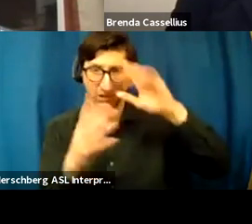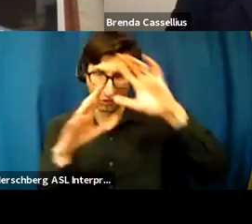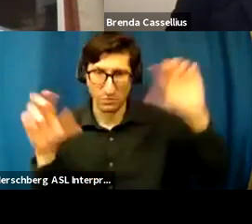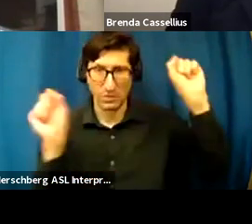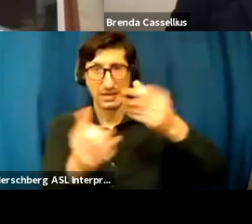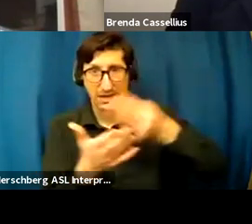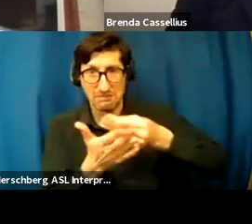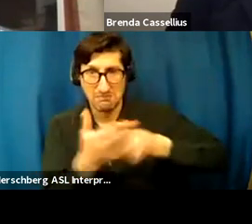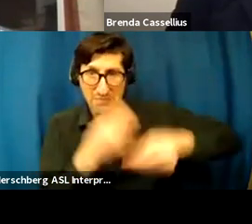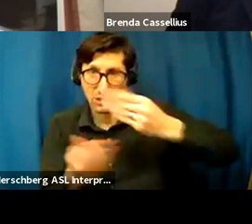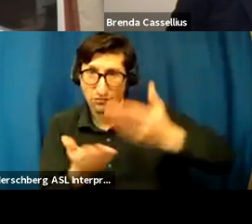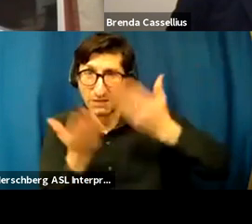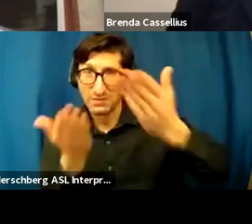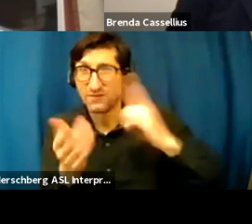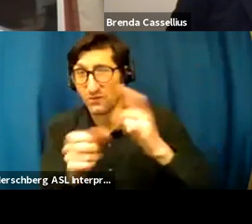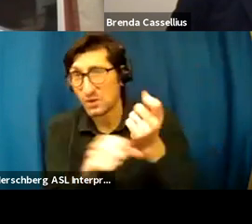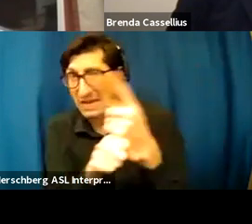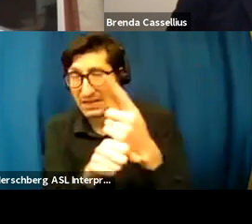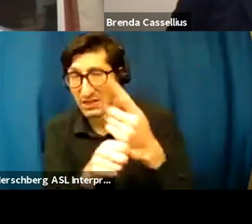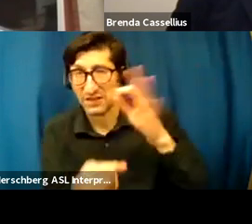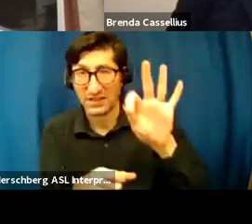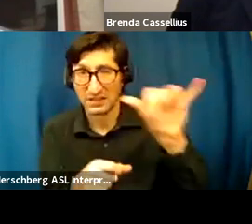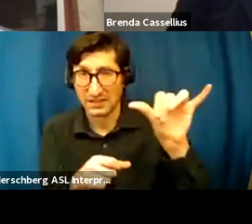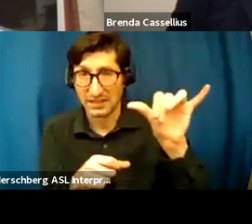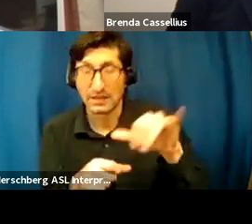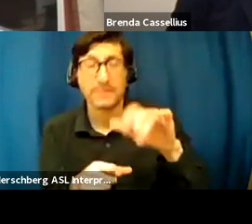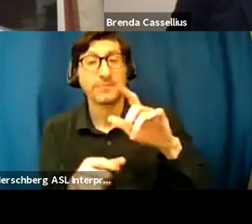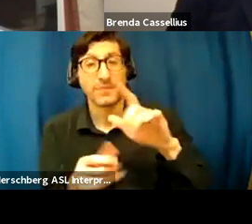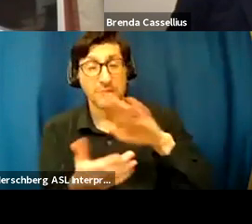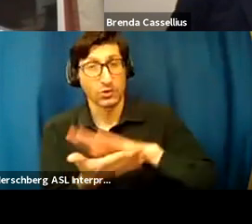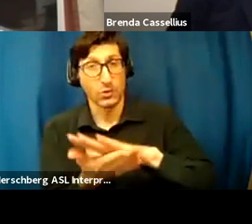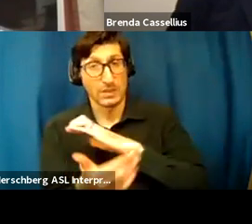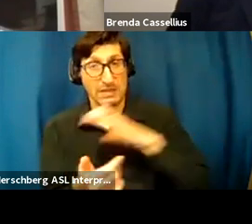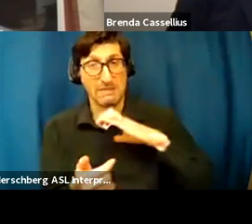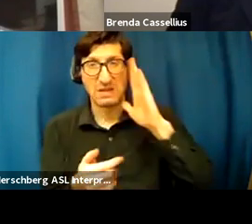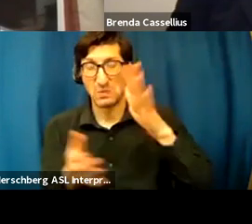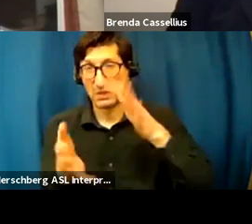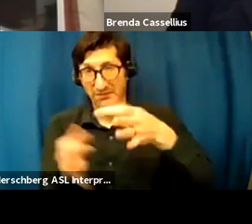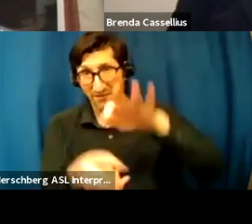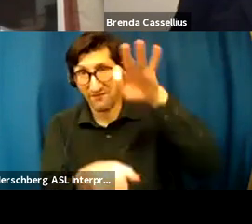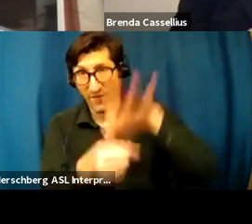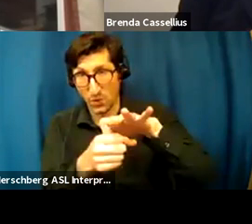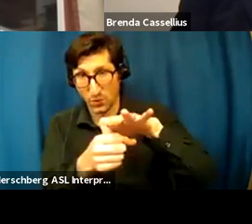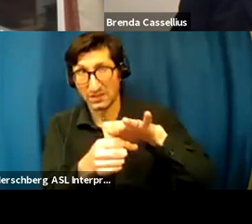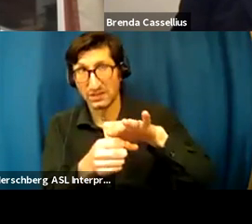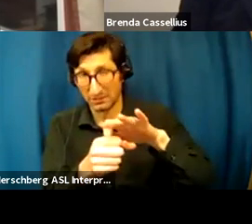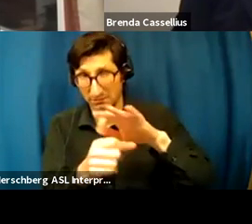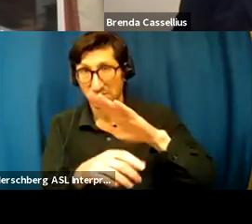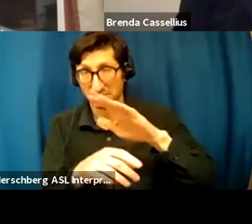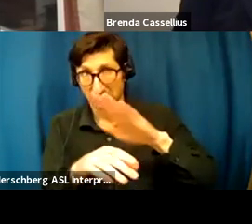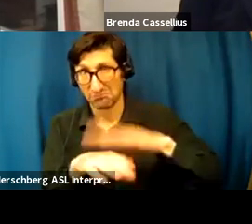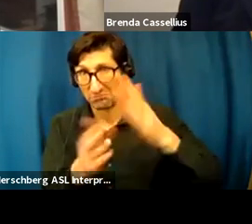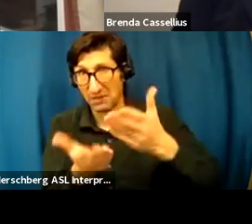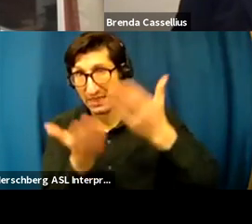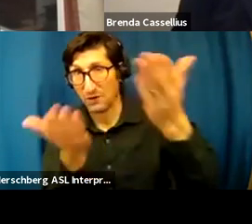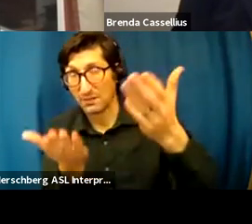year. The committee will vote on the superintendent's final fiscal year 22 budget recommendations at our meeting